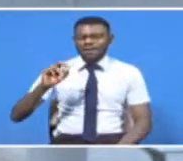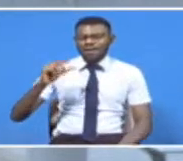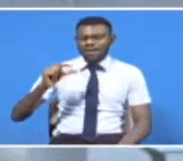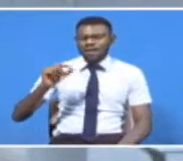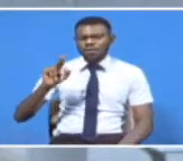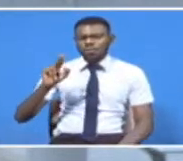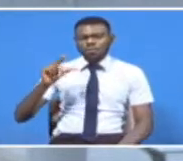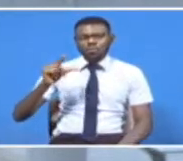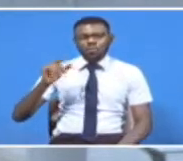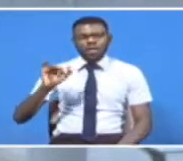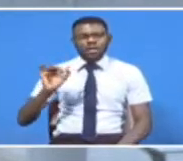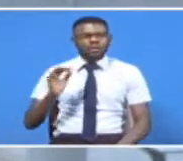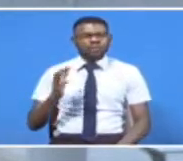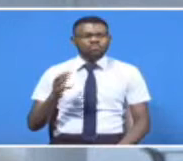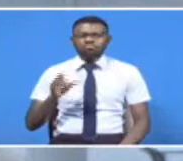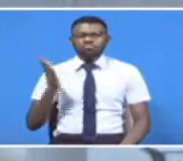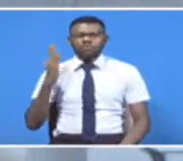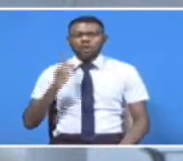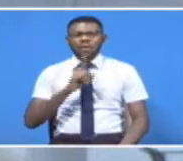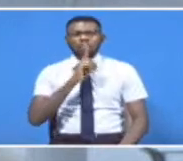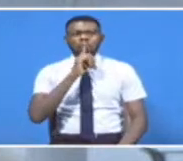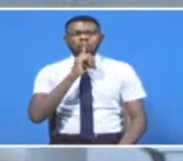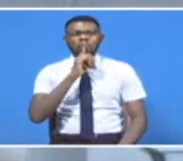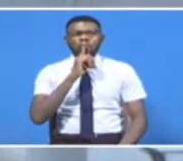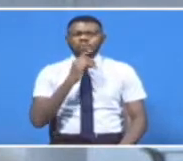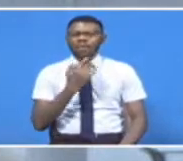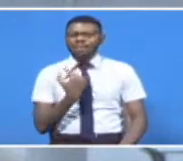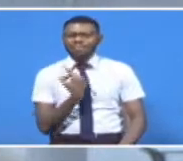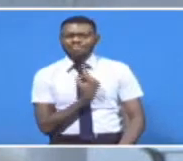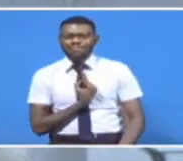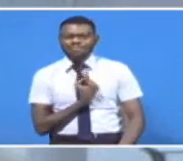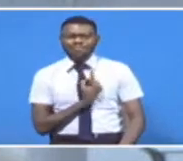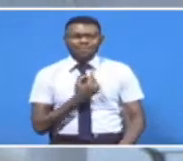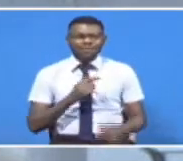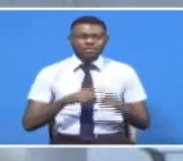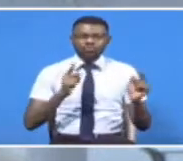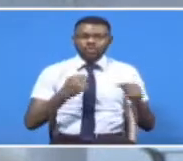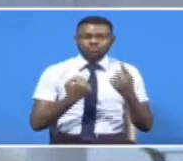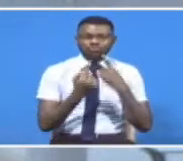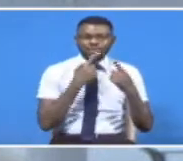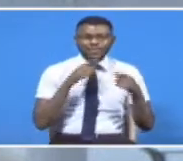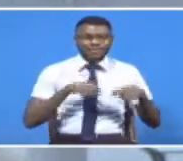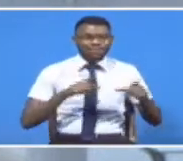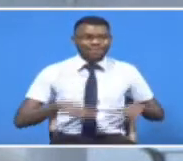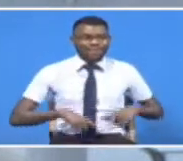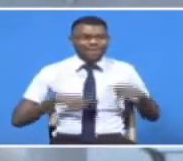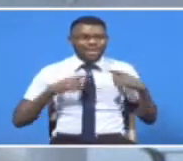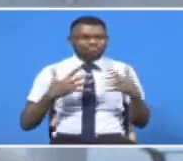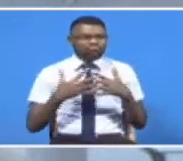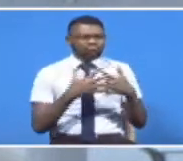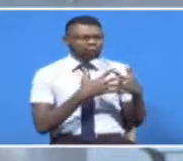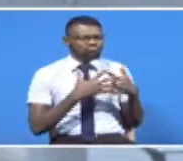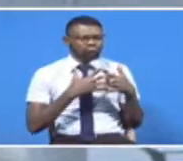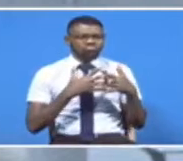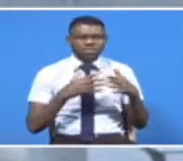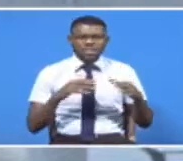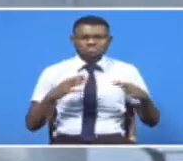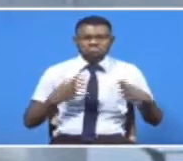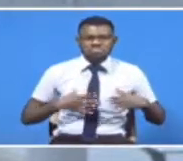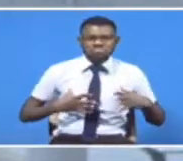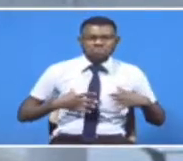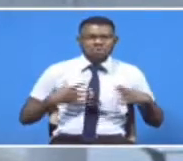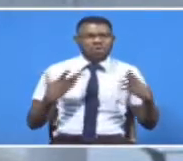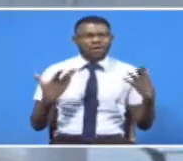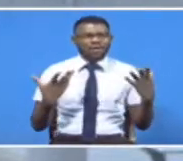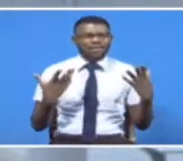has broken his silence after claims of leading a dissolute life in the U.S. Now, Ngugi says the allegations on his current life